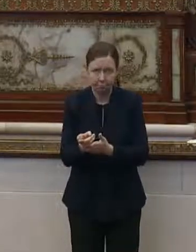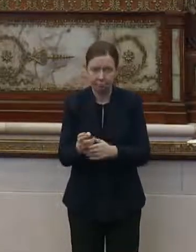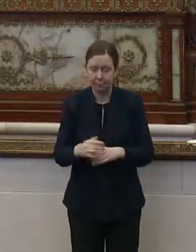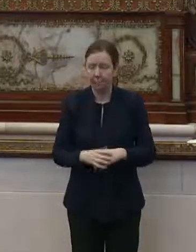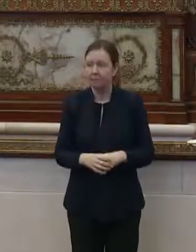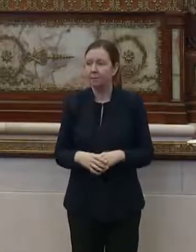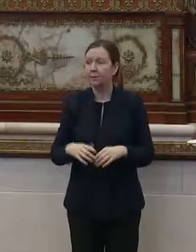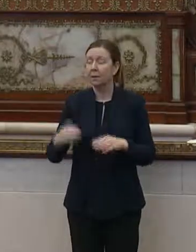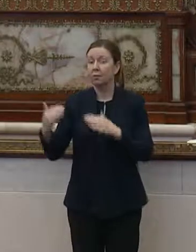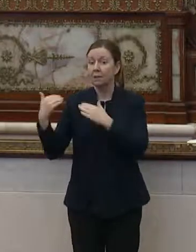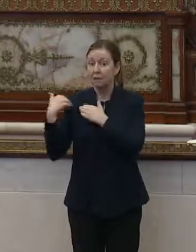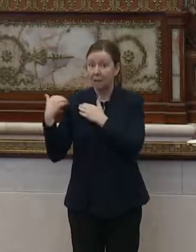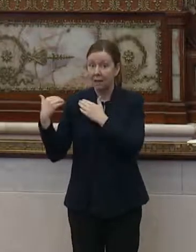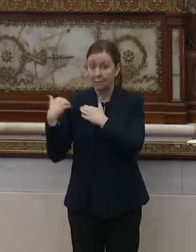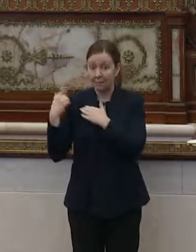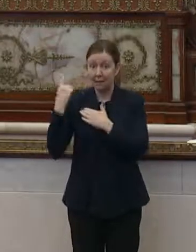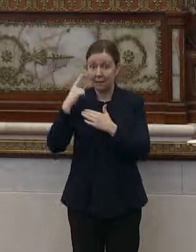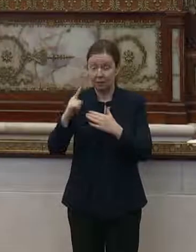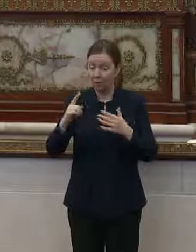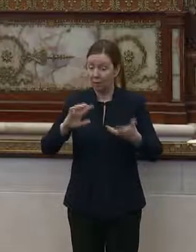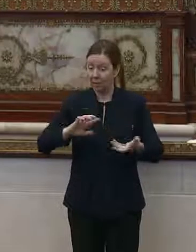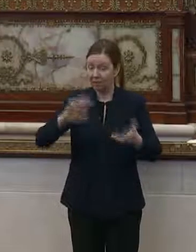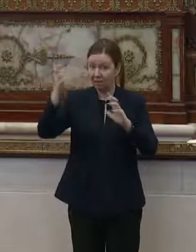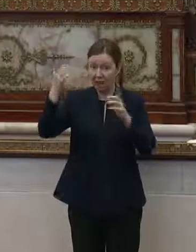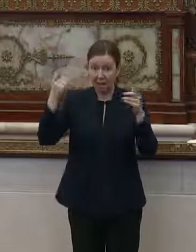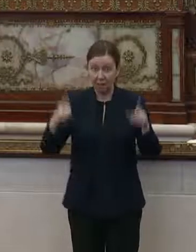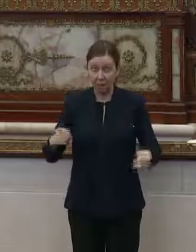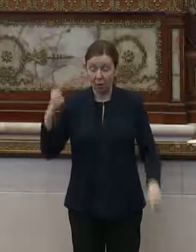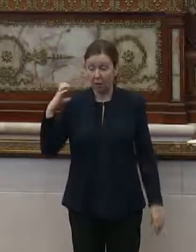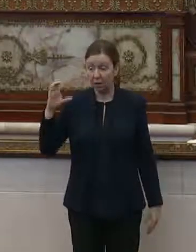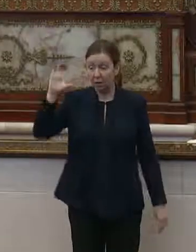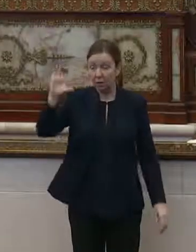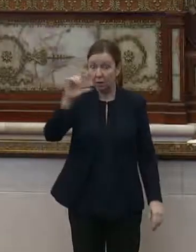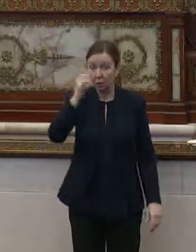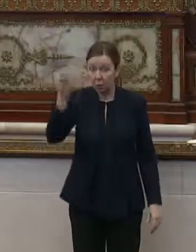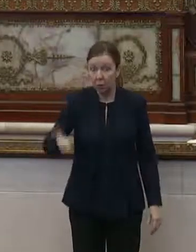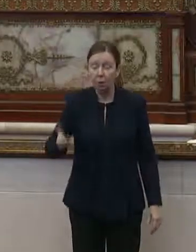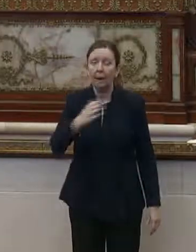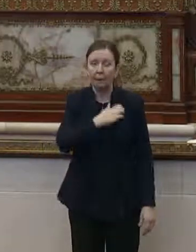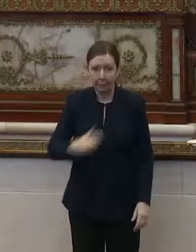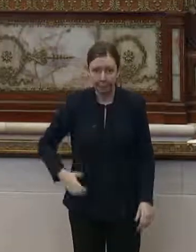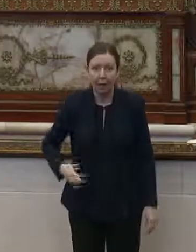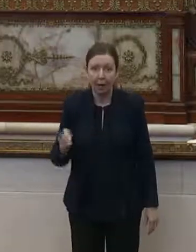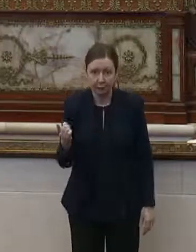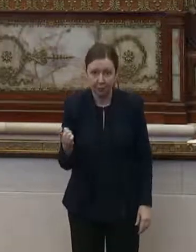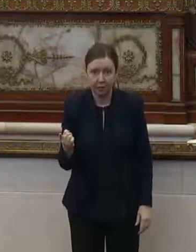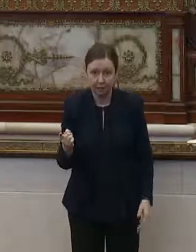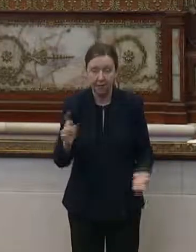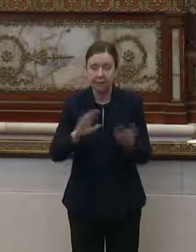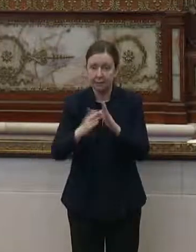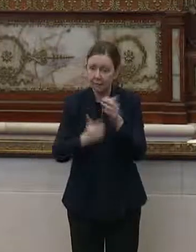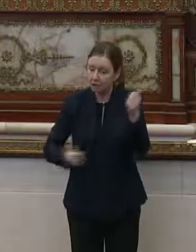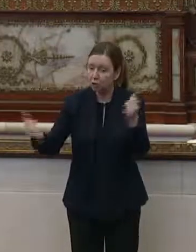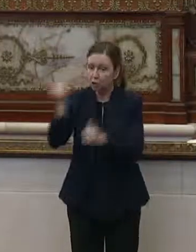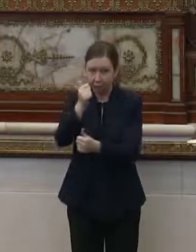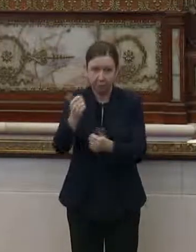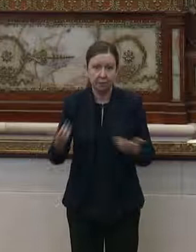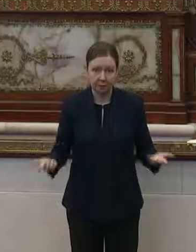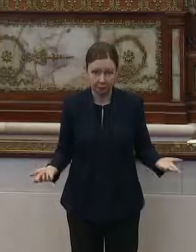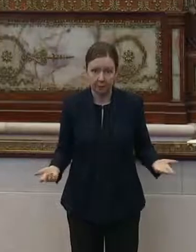The responsibility for this fiasco falls squarely on the mayor's shoulders as the city's chief